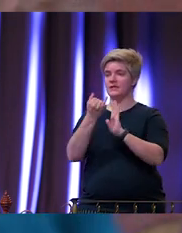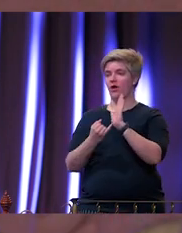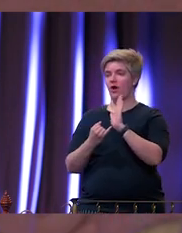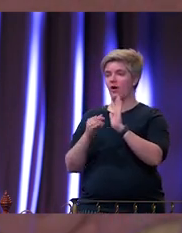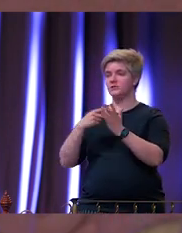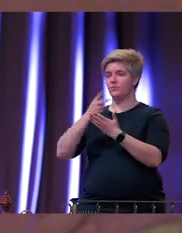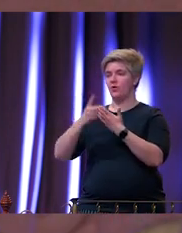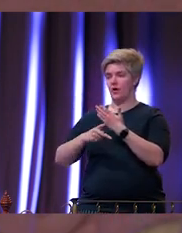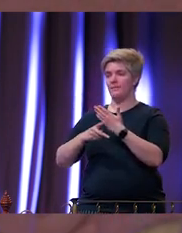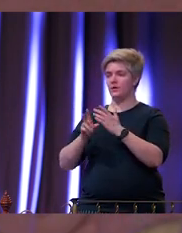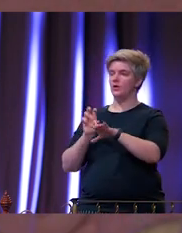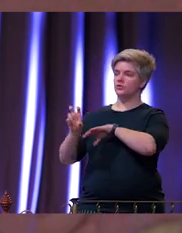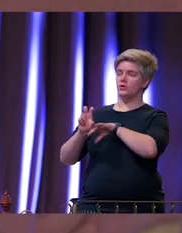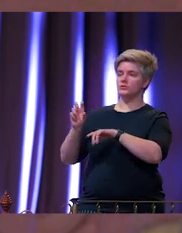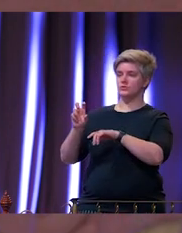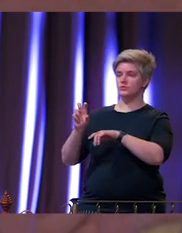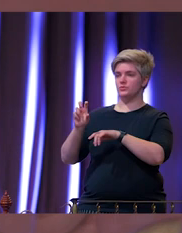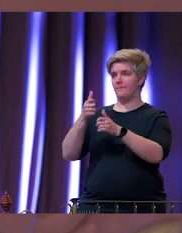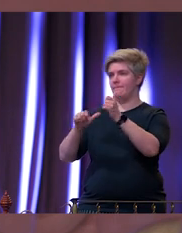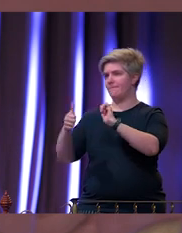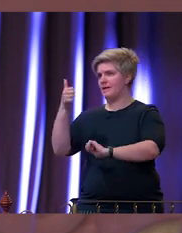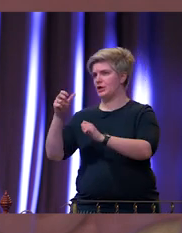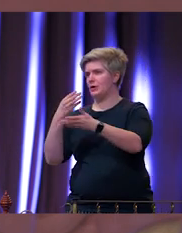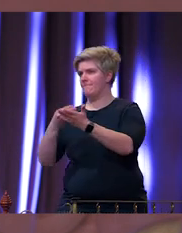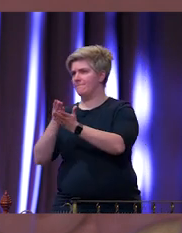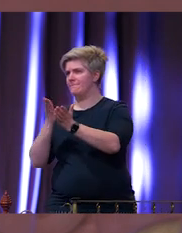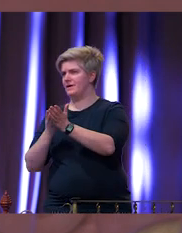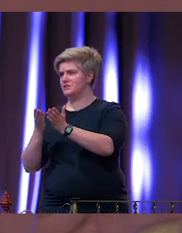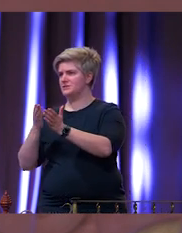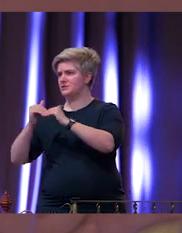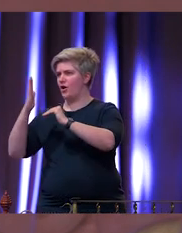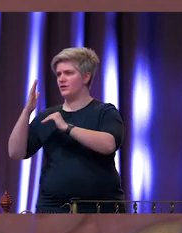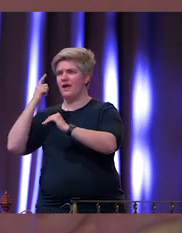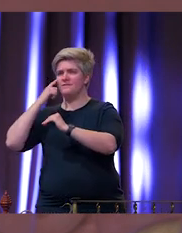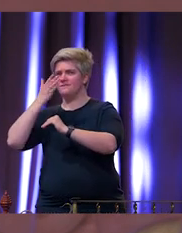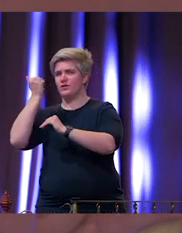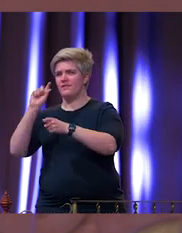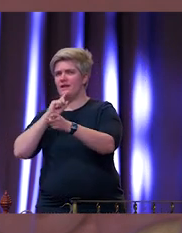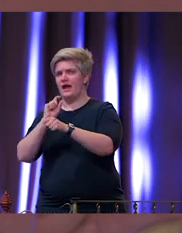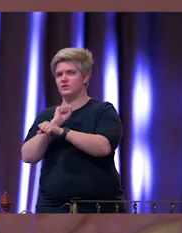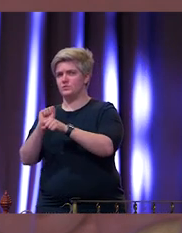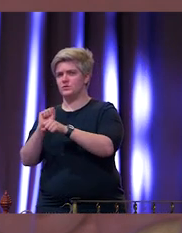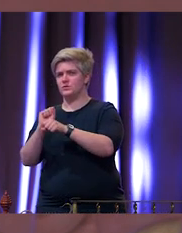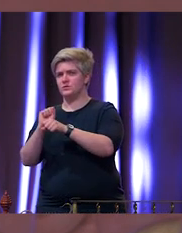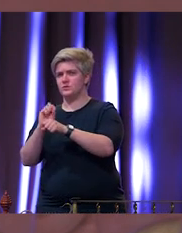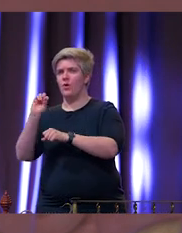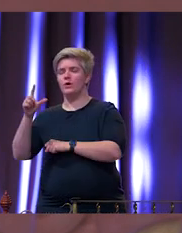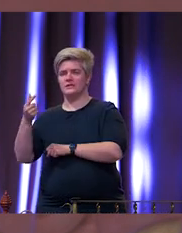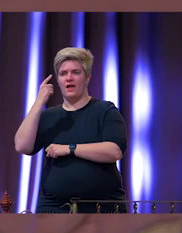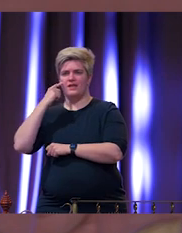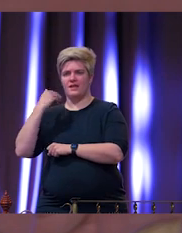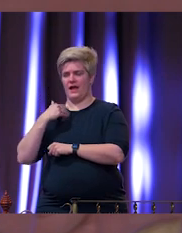have larger budgets over, you know, I forget what the actual kind of, but, you know, organizations that I think have